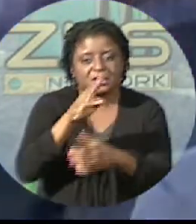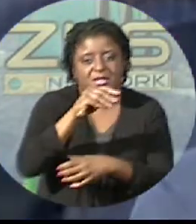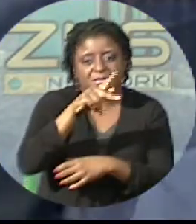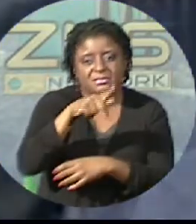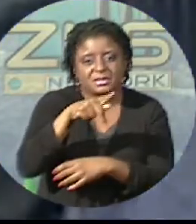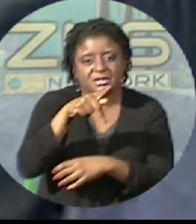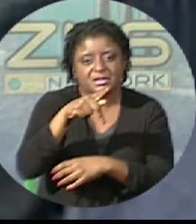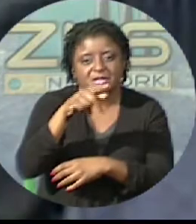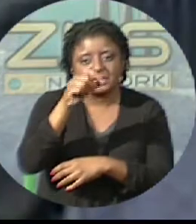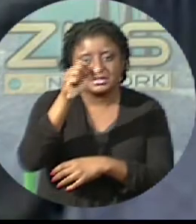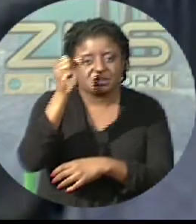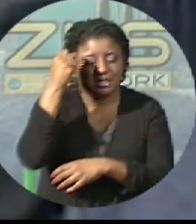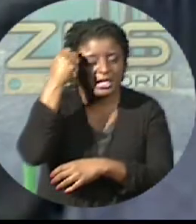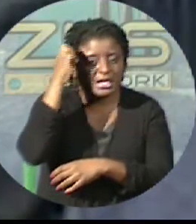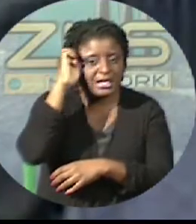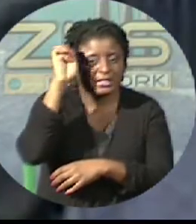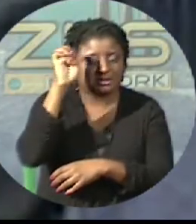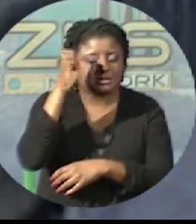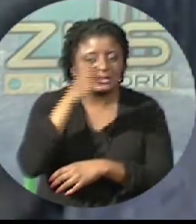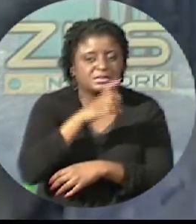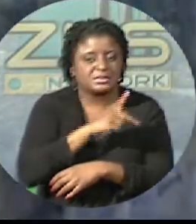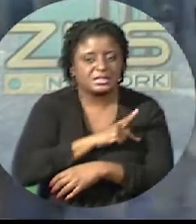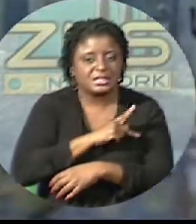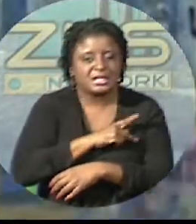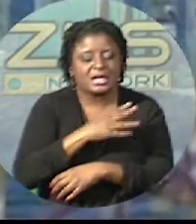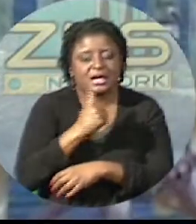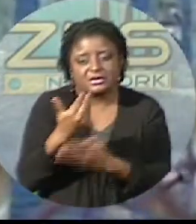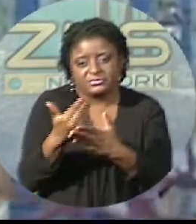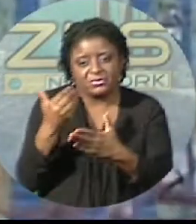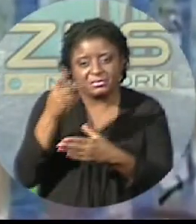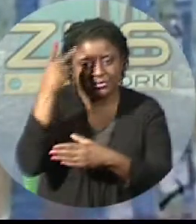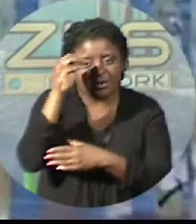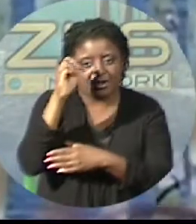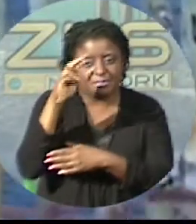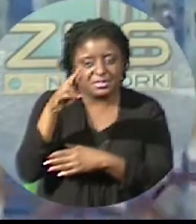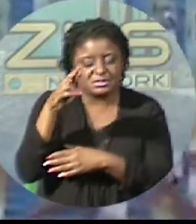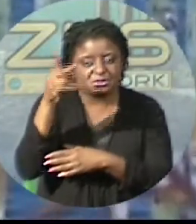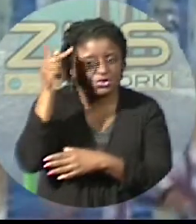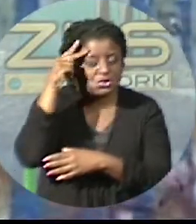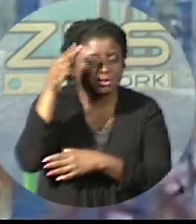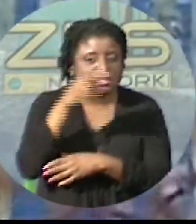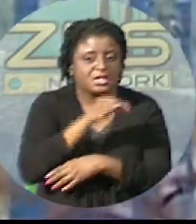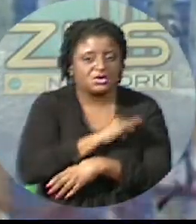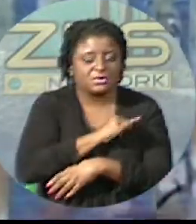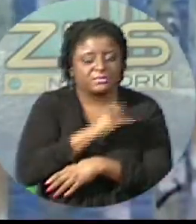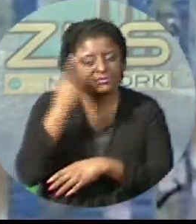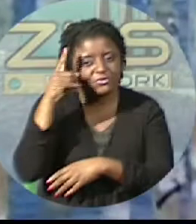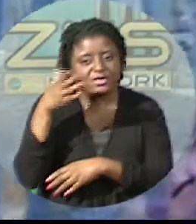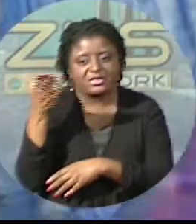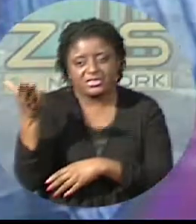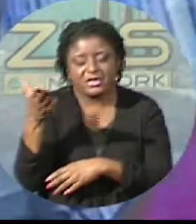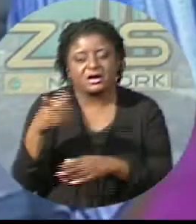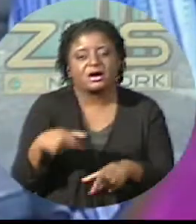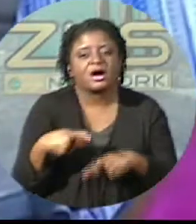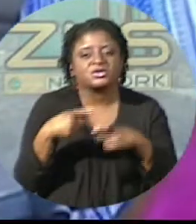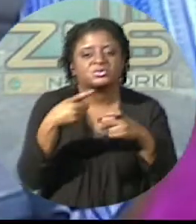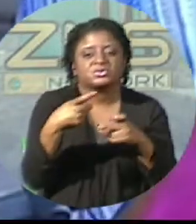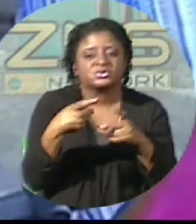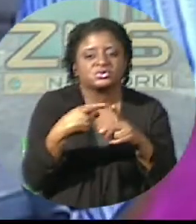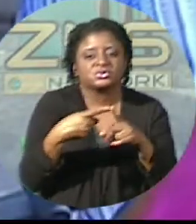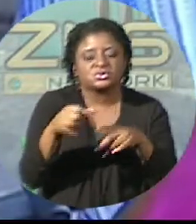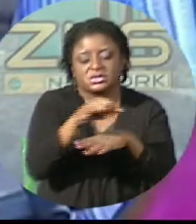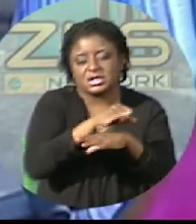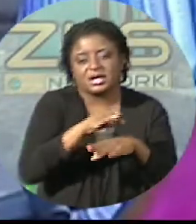Key, and former Prime Minister Hubert Ingraham for their contributions to the island of Abaco. One of the great challenges for a